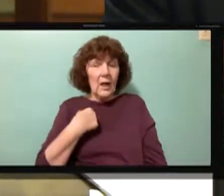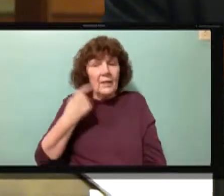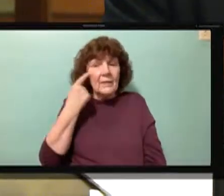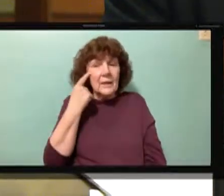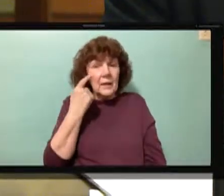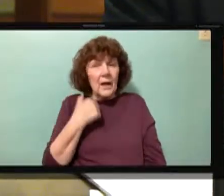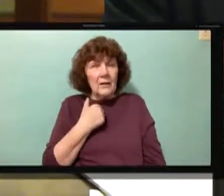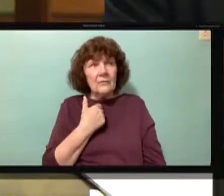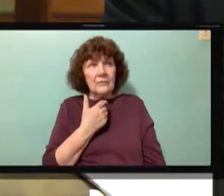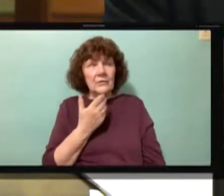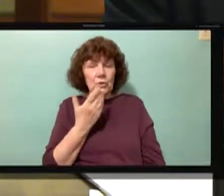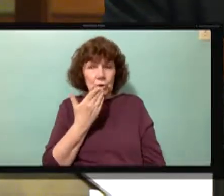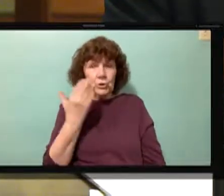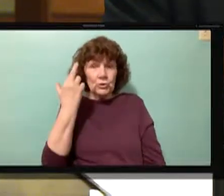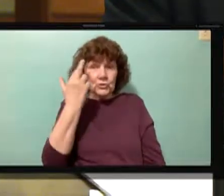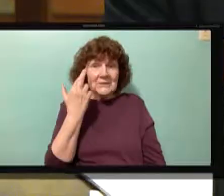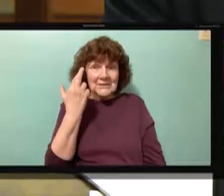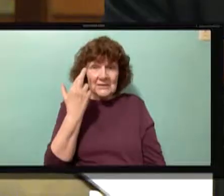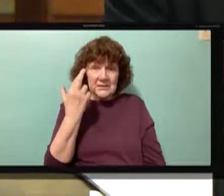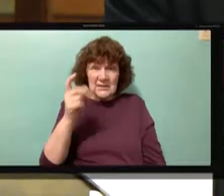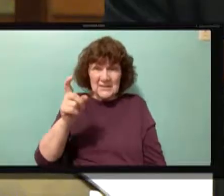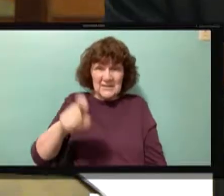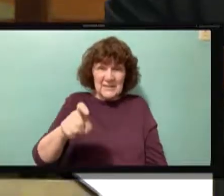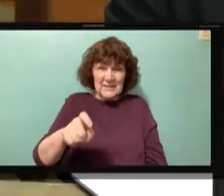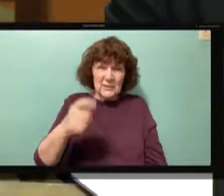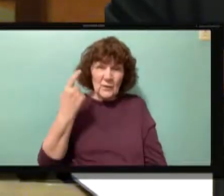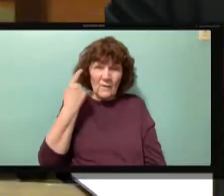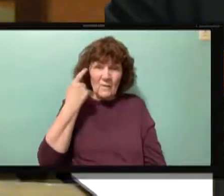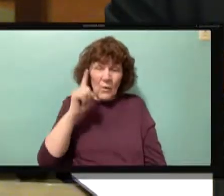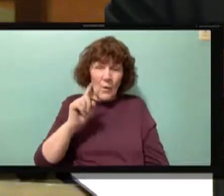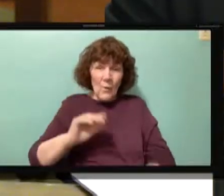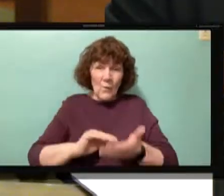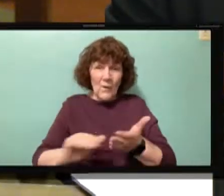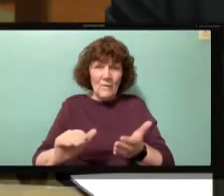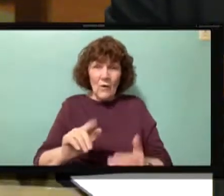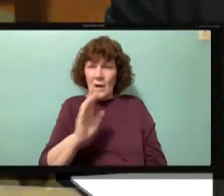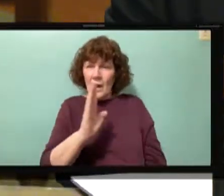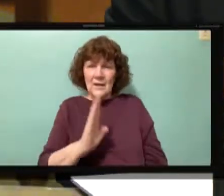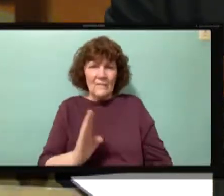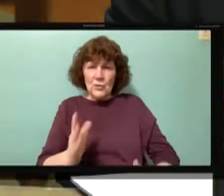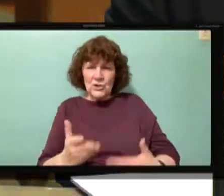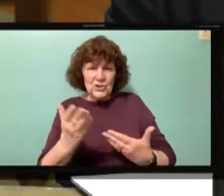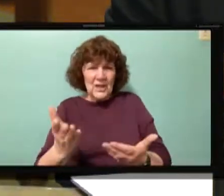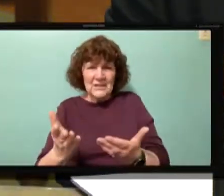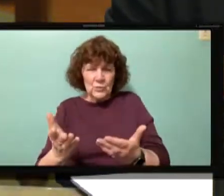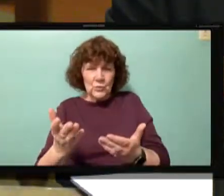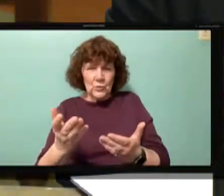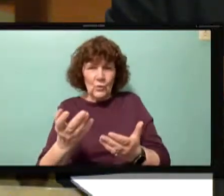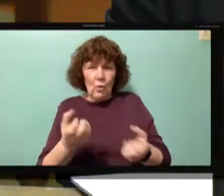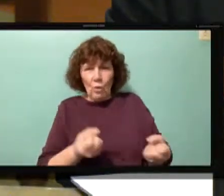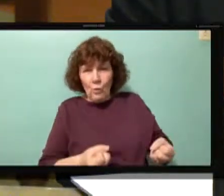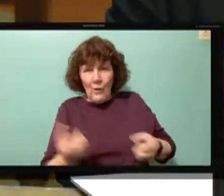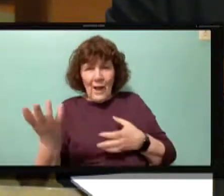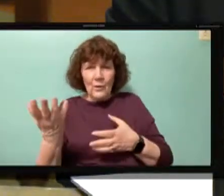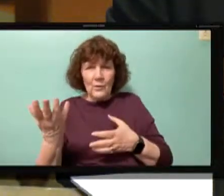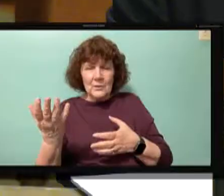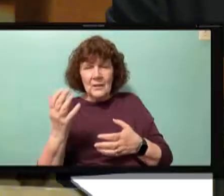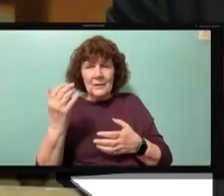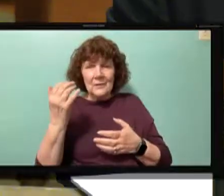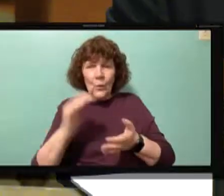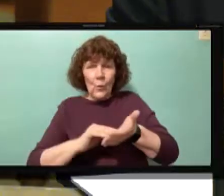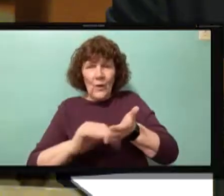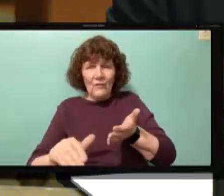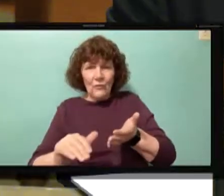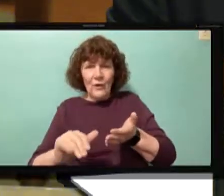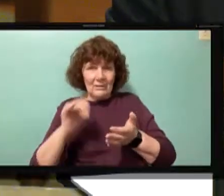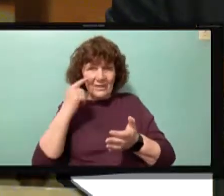legitimate justifications and needs for waivers. I mean, I would never suggest getting rid of that practice. I think it's essential. But I do think